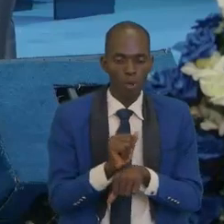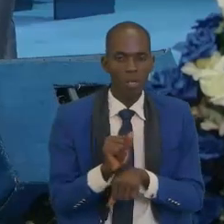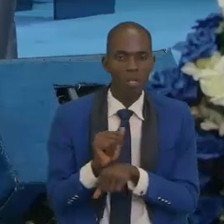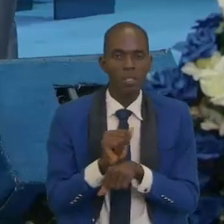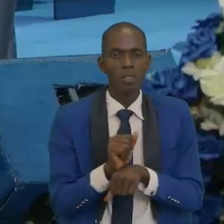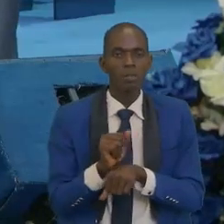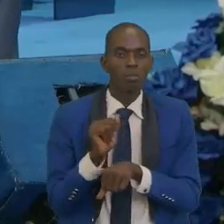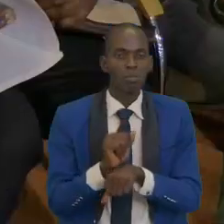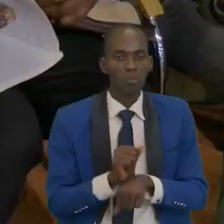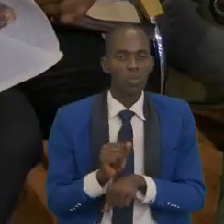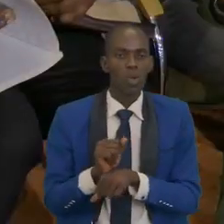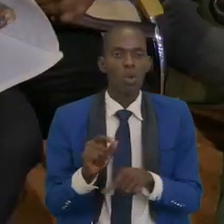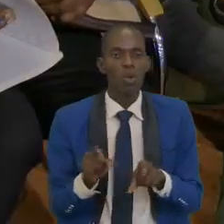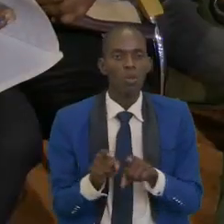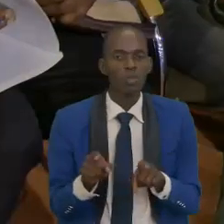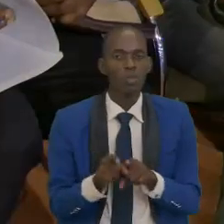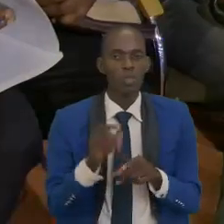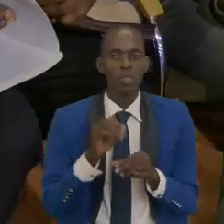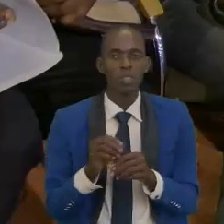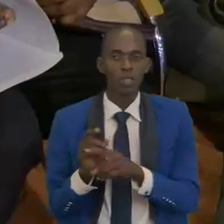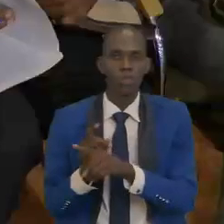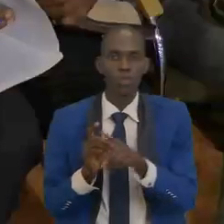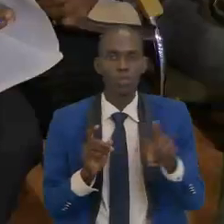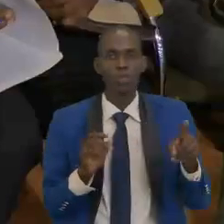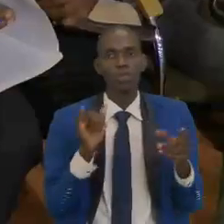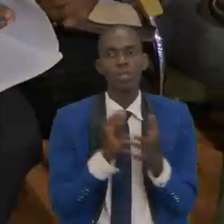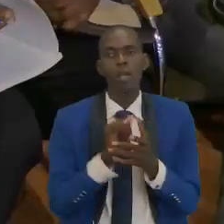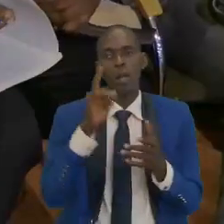worketh also in you that believe.